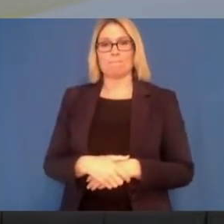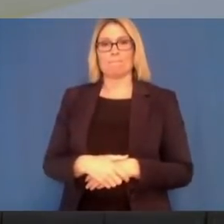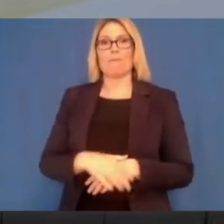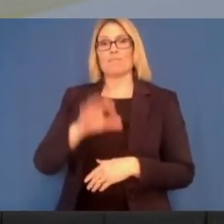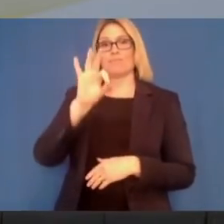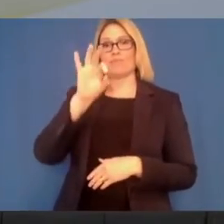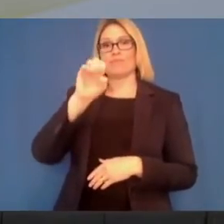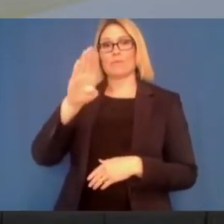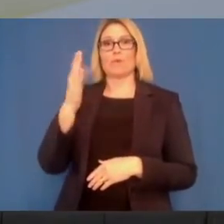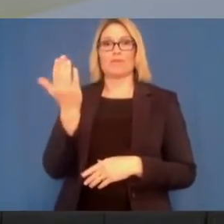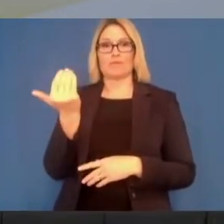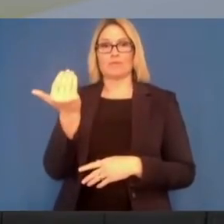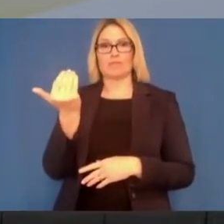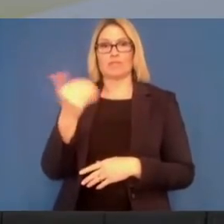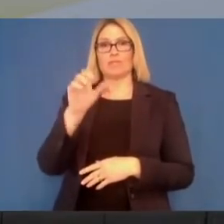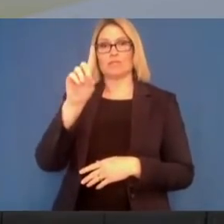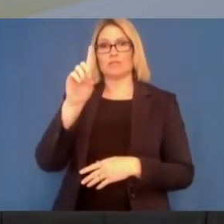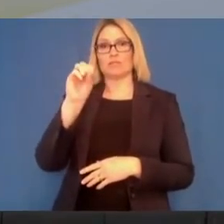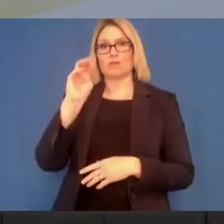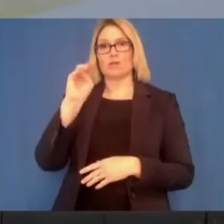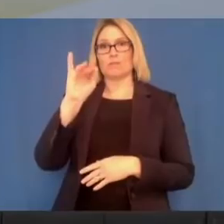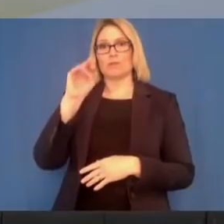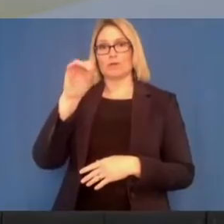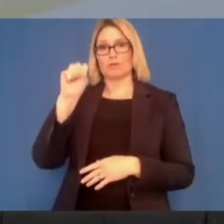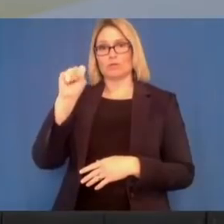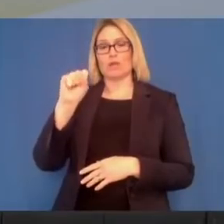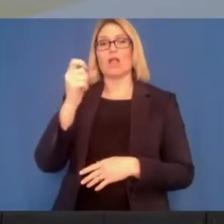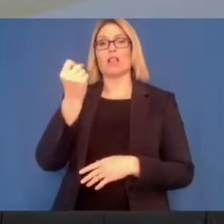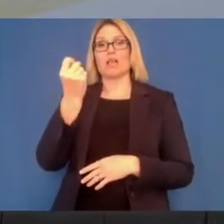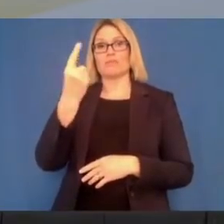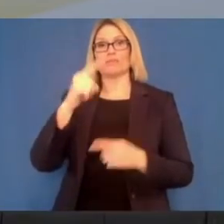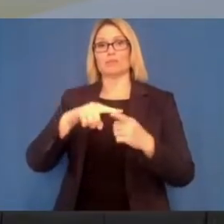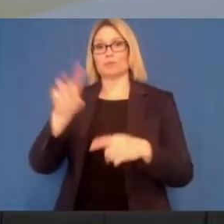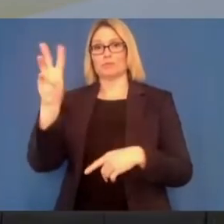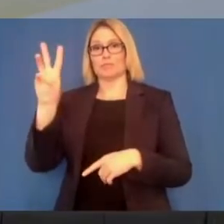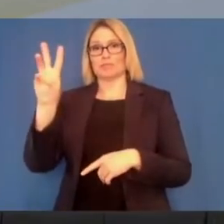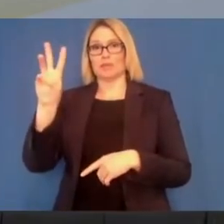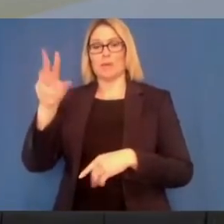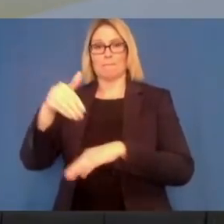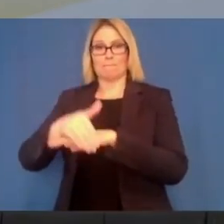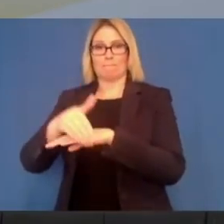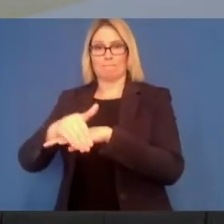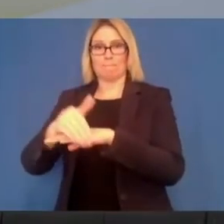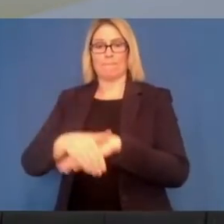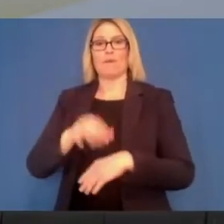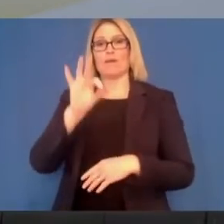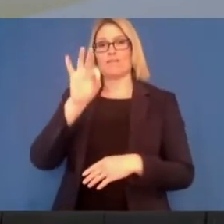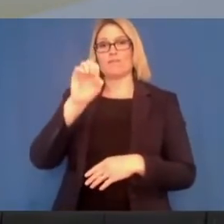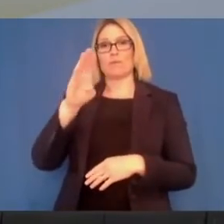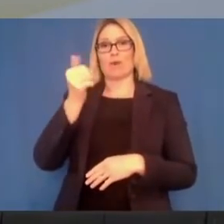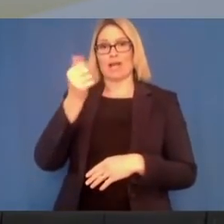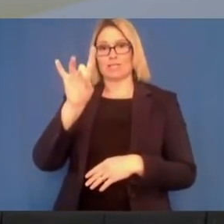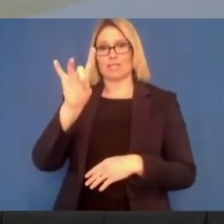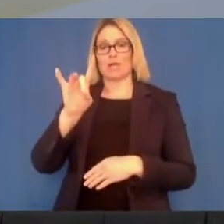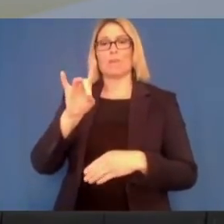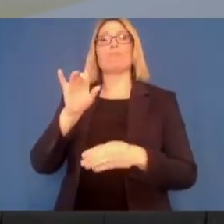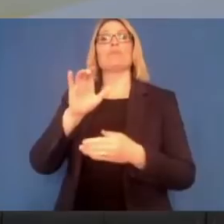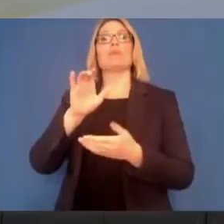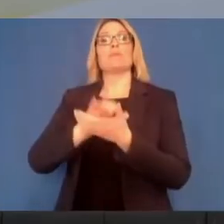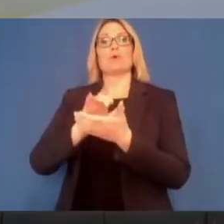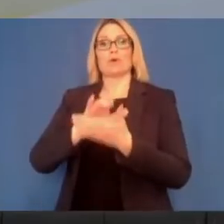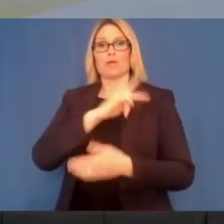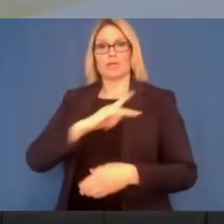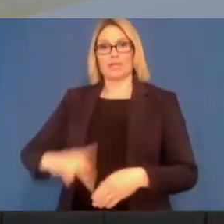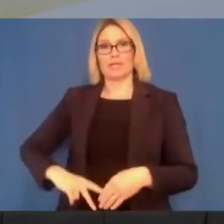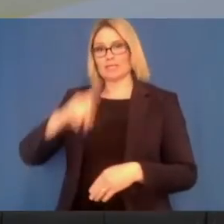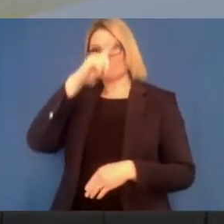February 15th, Domino's in Summerside, between 11 a.m. and 6 p.m. February 18th, Burger King in Summerside, between